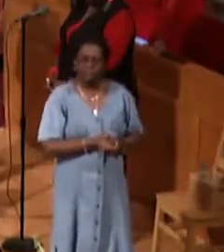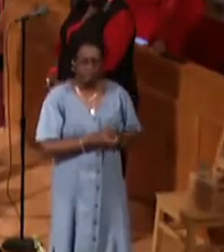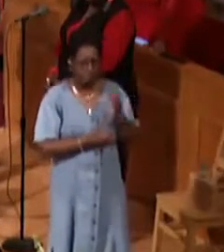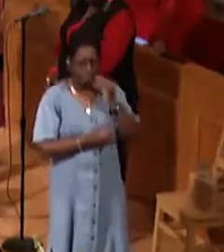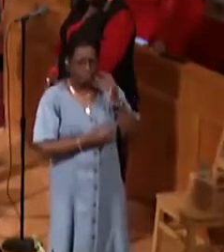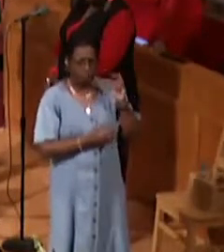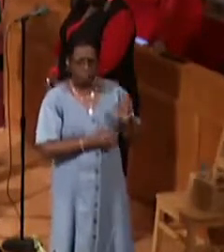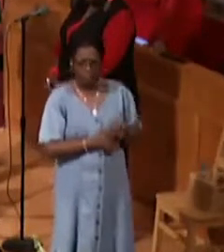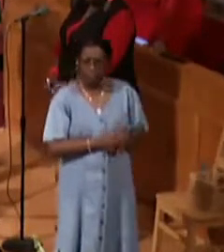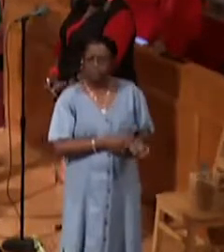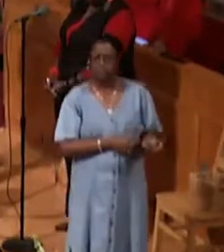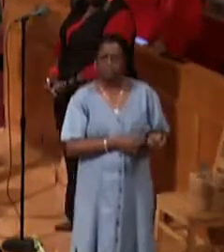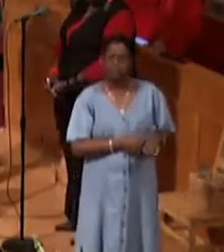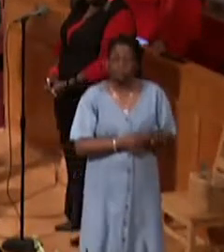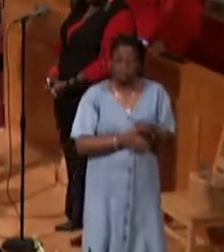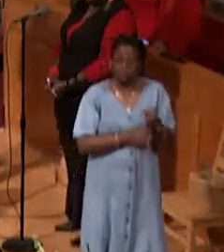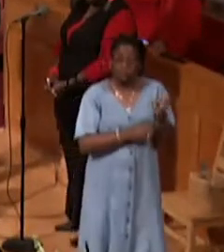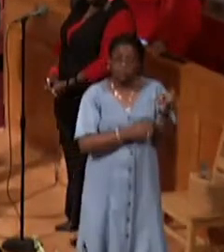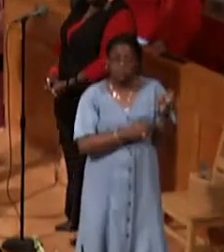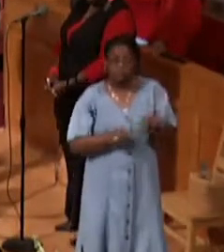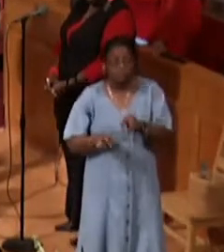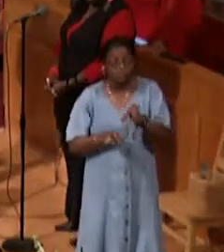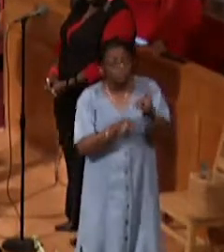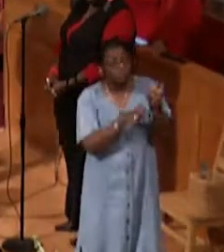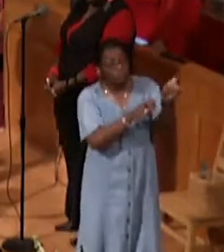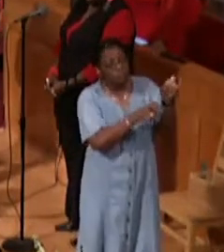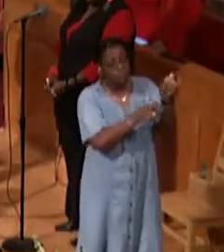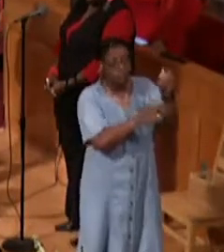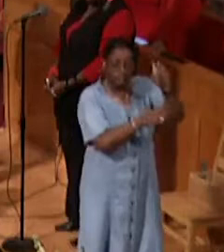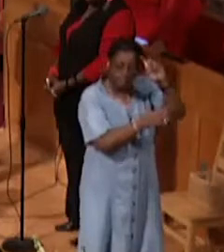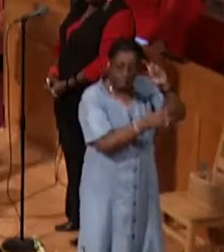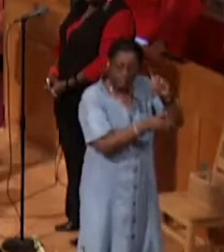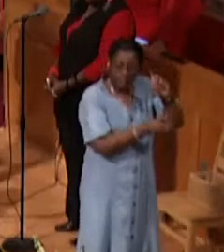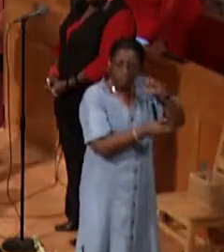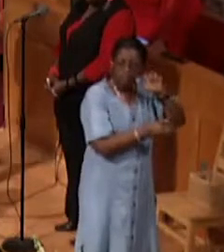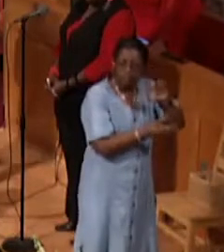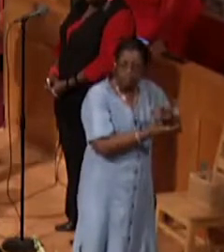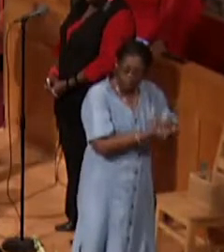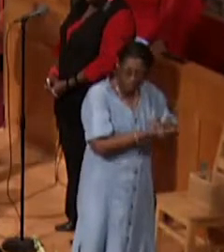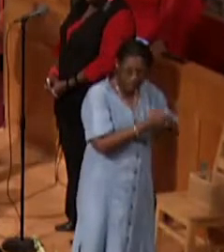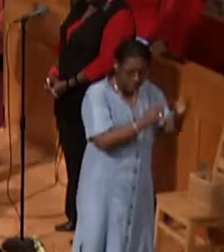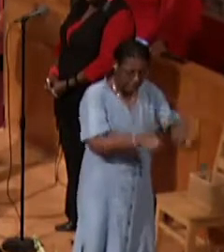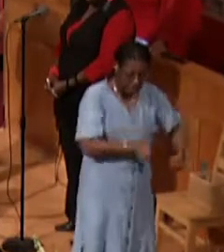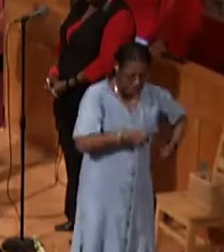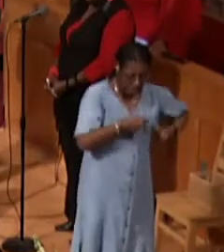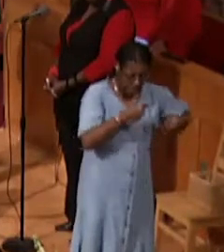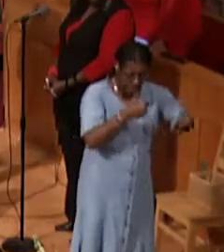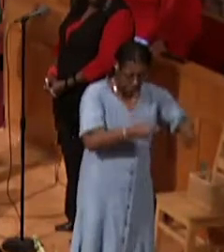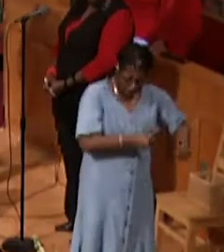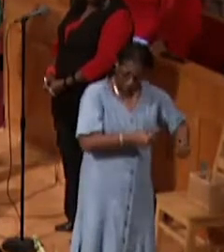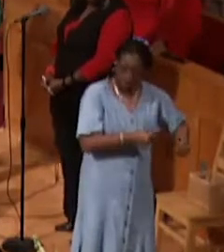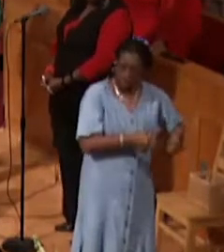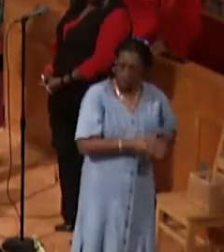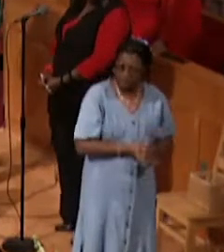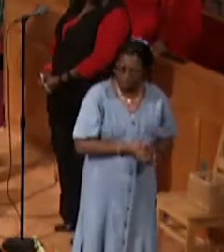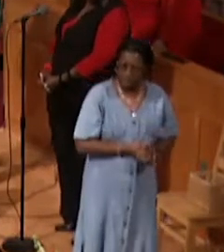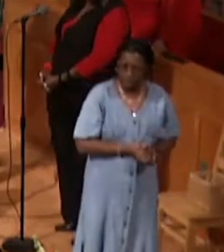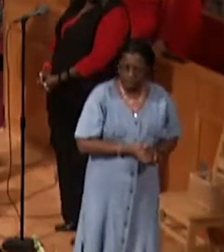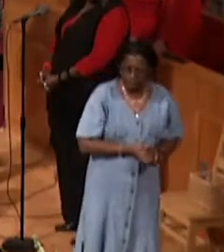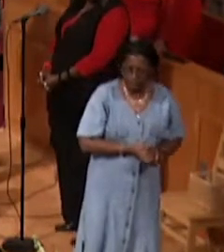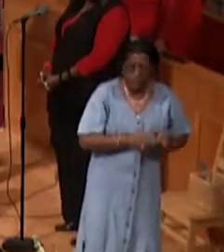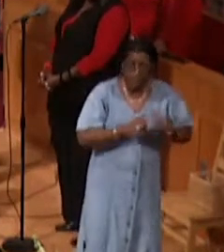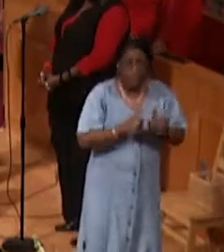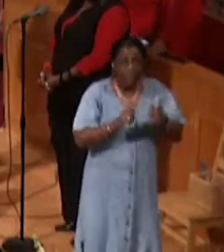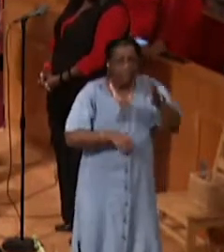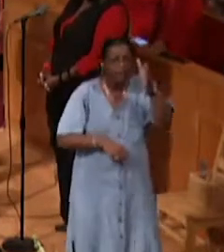transition of his wife and so on. It's a struggle for him, and, but